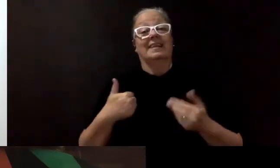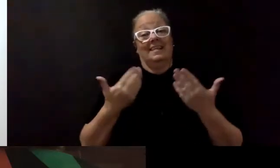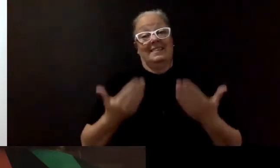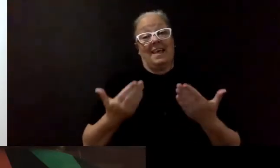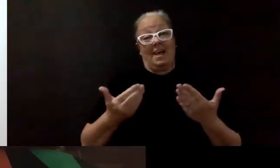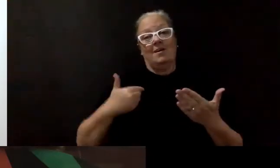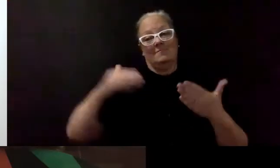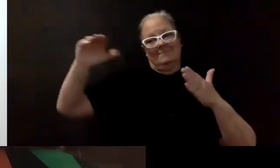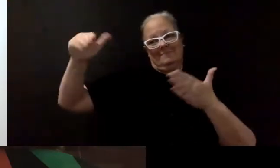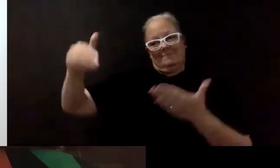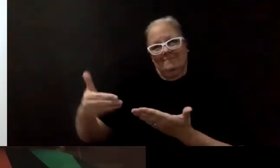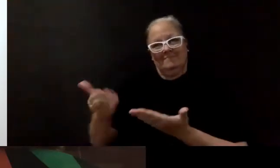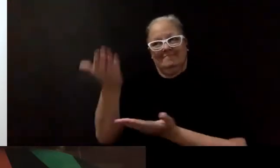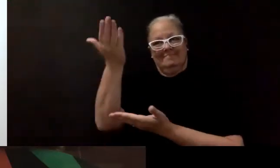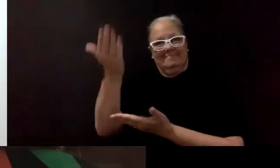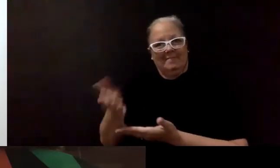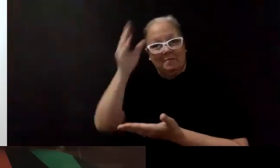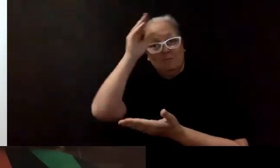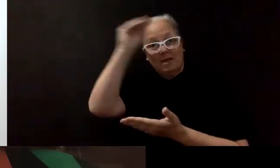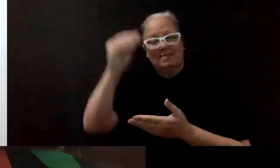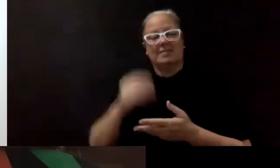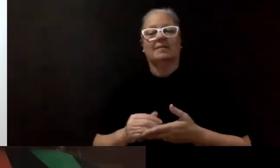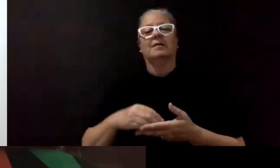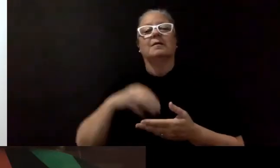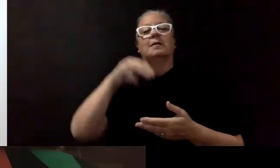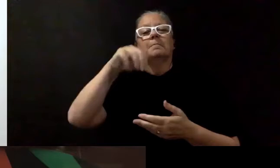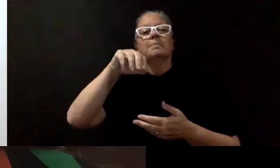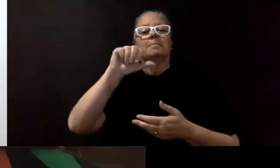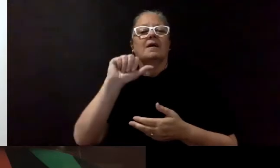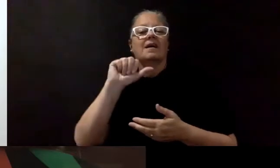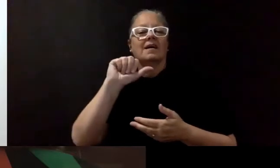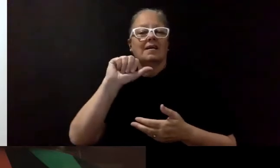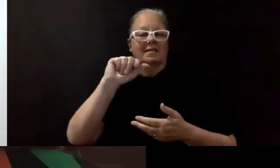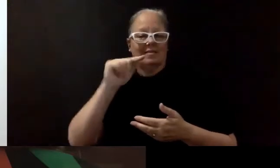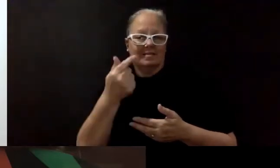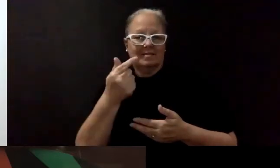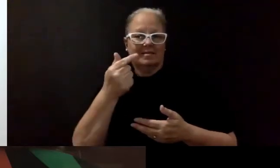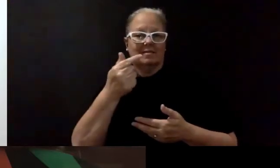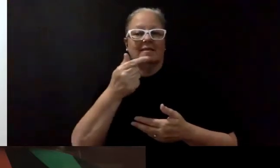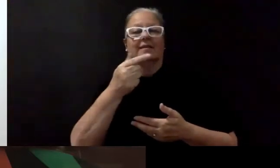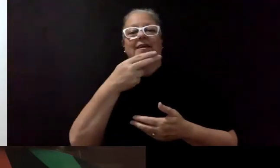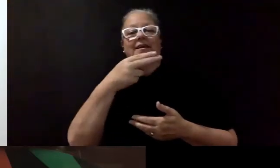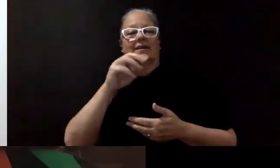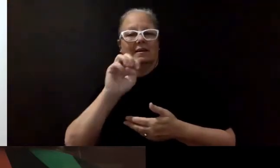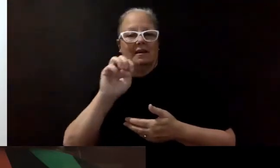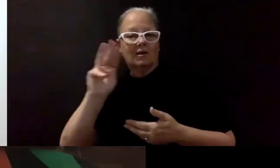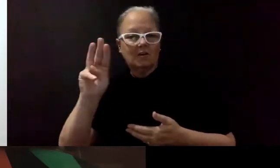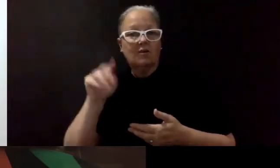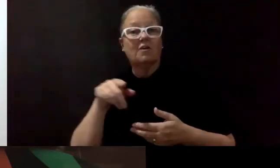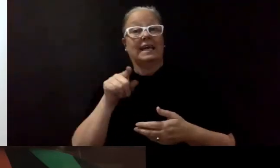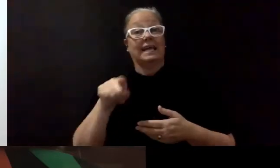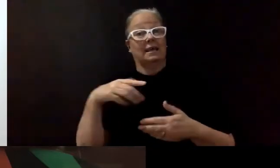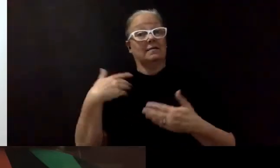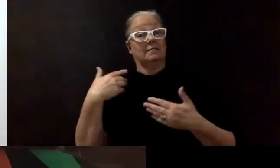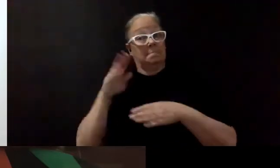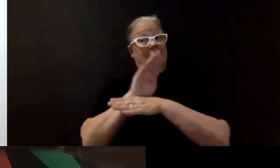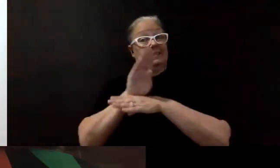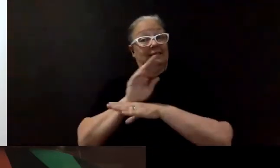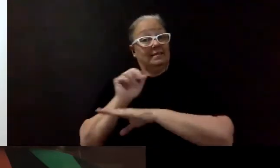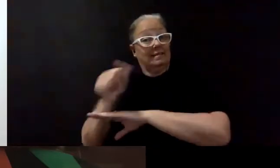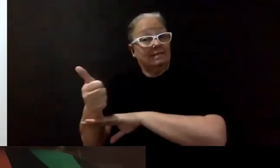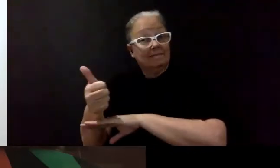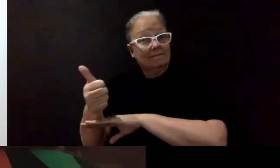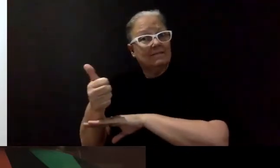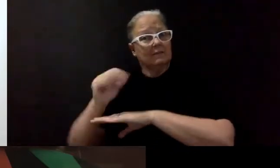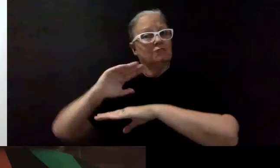guest. Matthew Goldsworthy is a driven young entrepreneur. Matthew founded